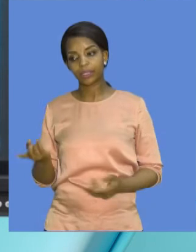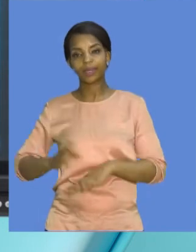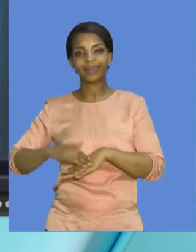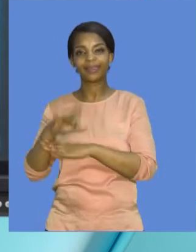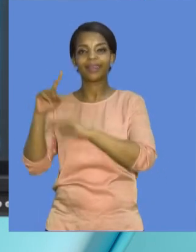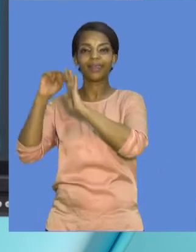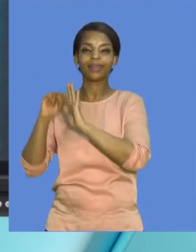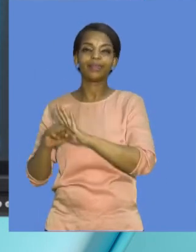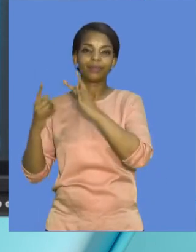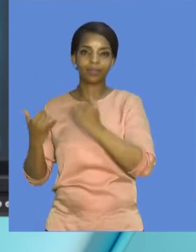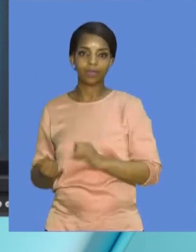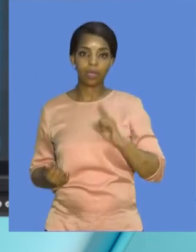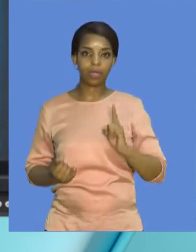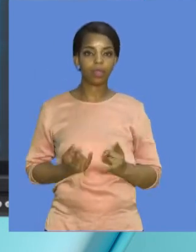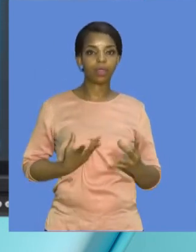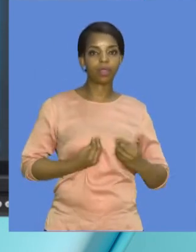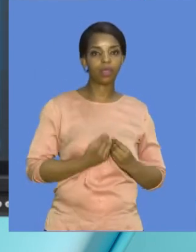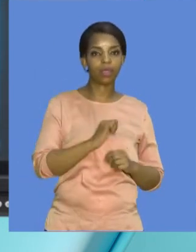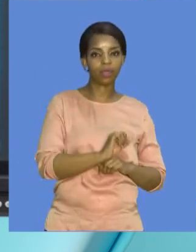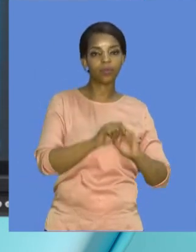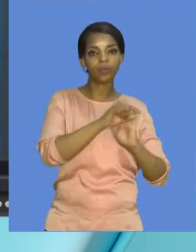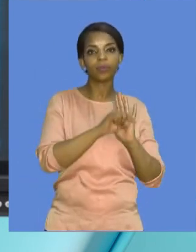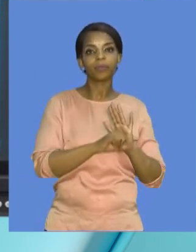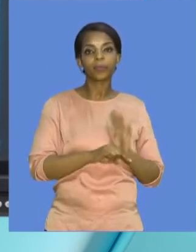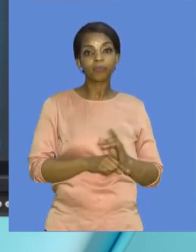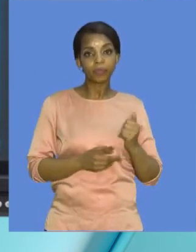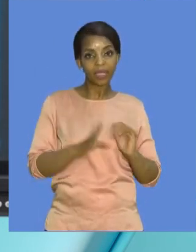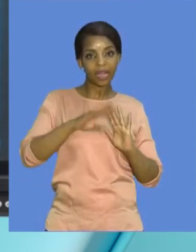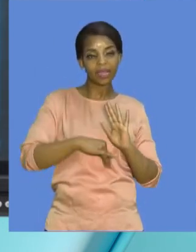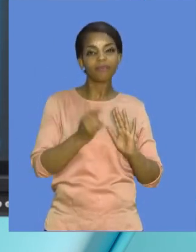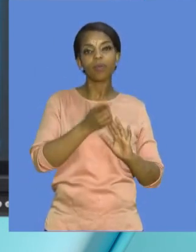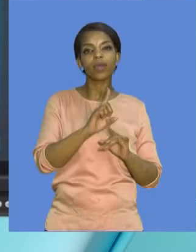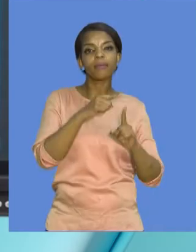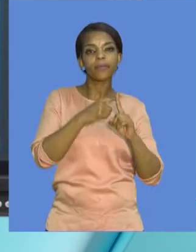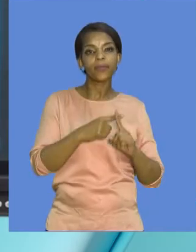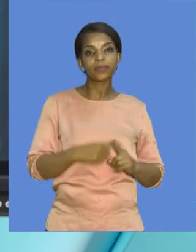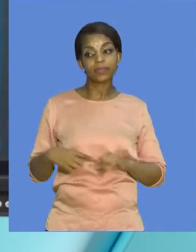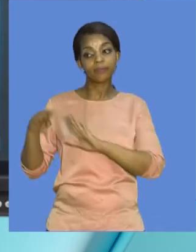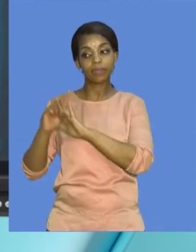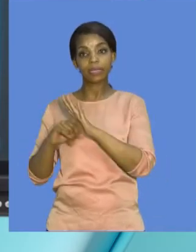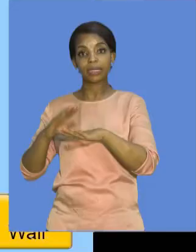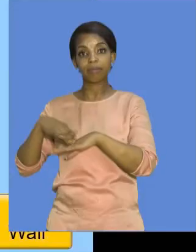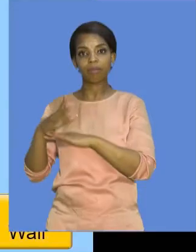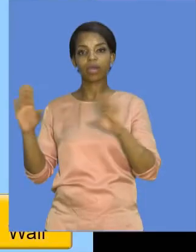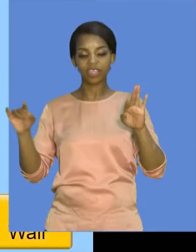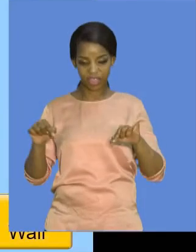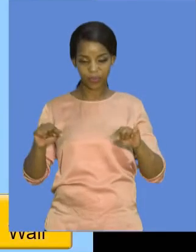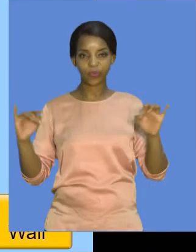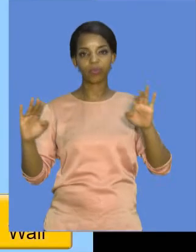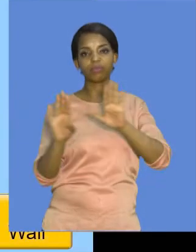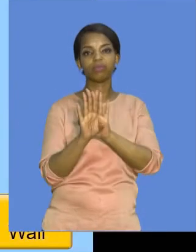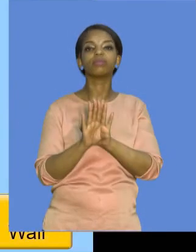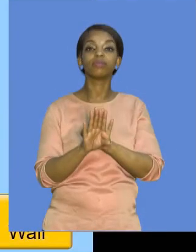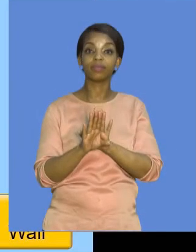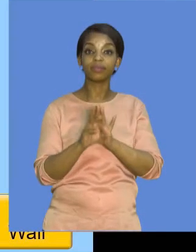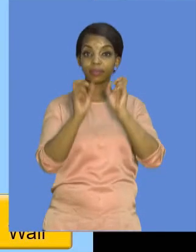and negative, they attract, which is the case with the balloon and the jersey. So that's quite an interesting observation. Right, moving